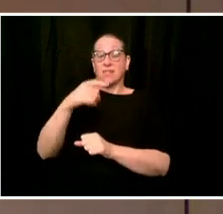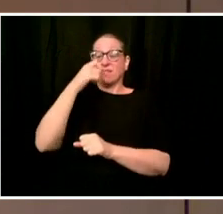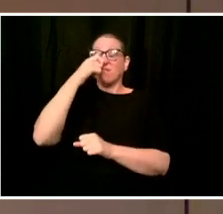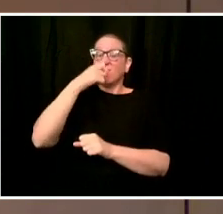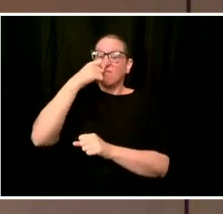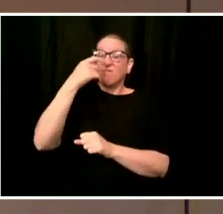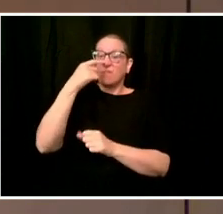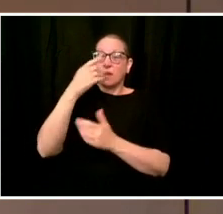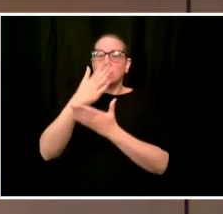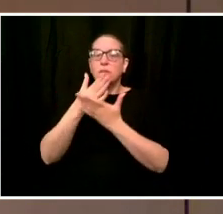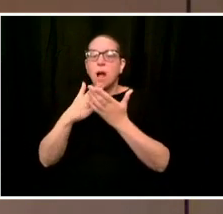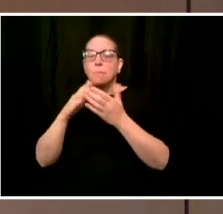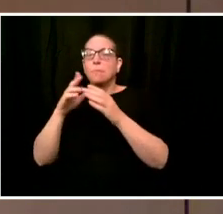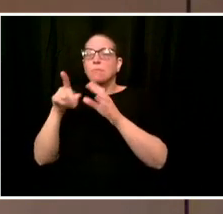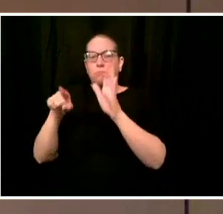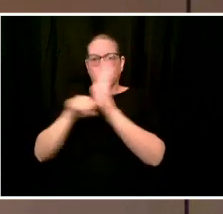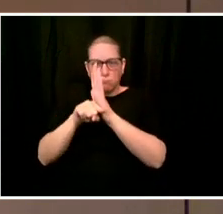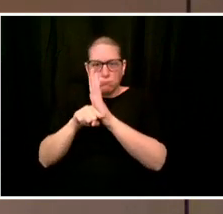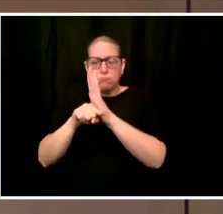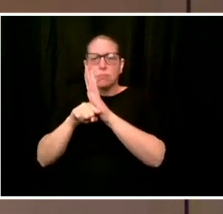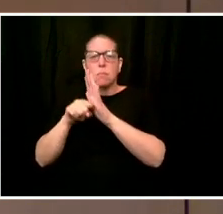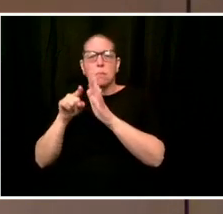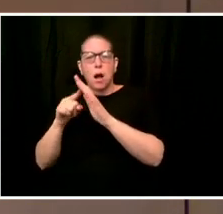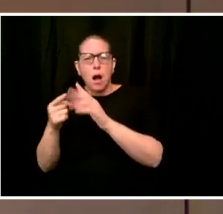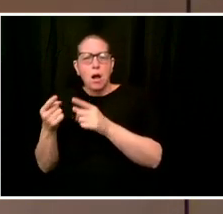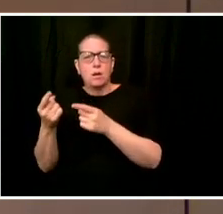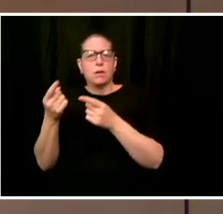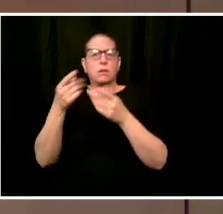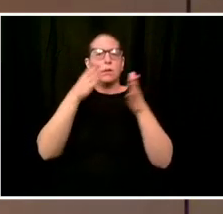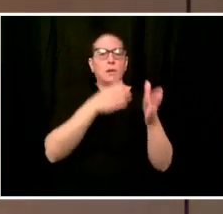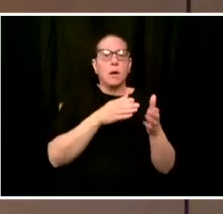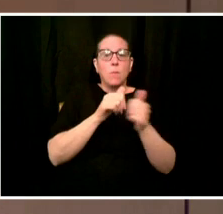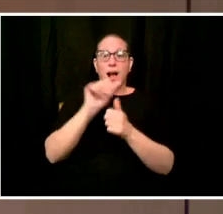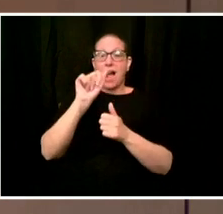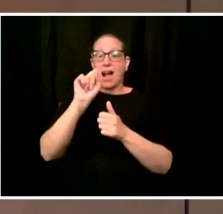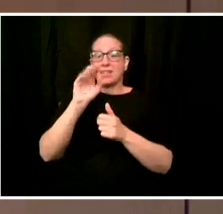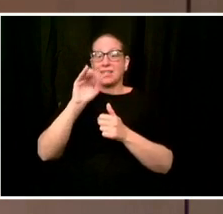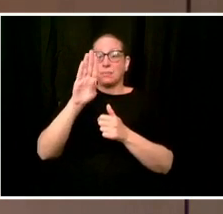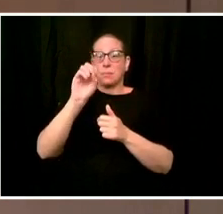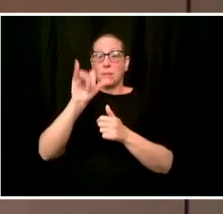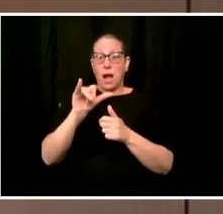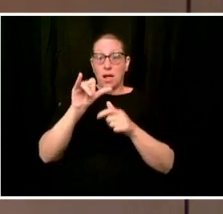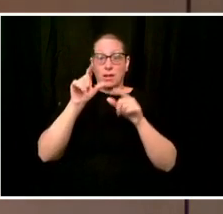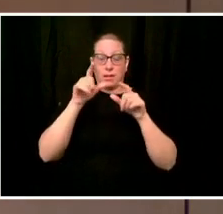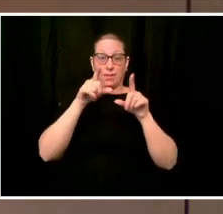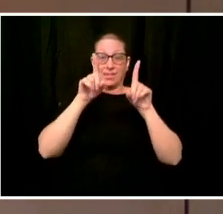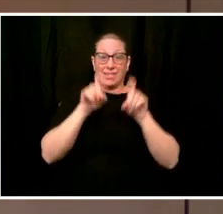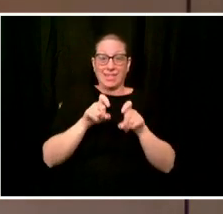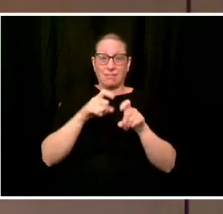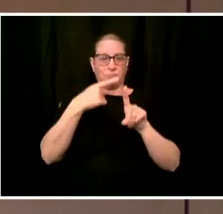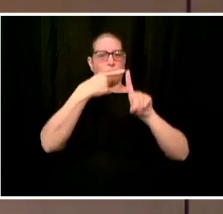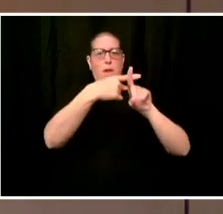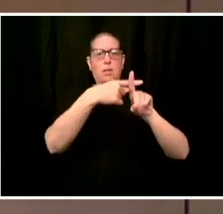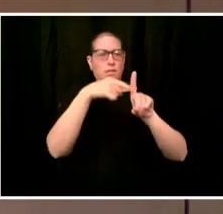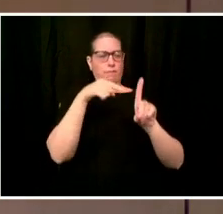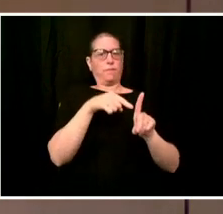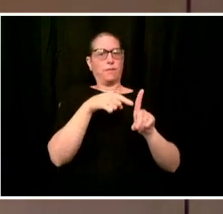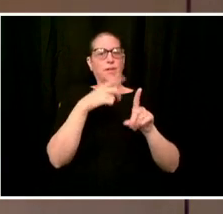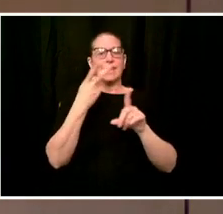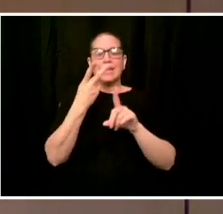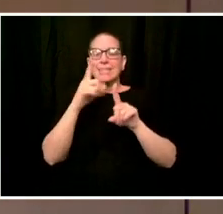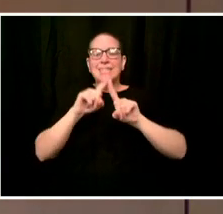not positive for the test, which means they had the infection a while ago. And so